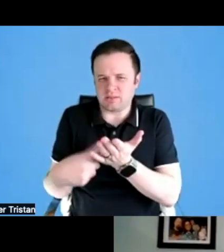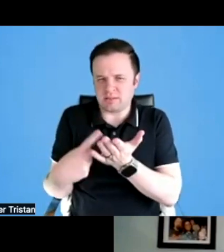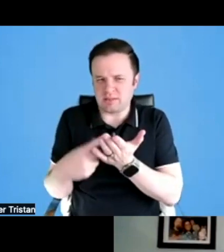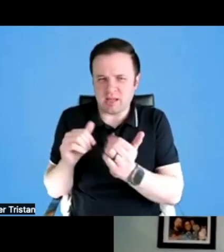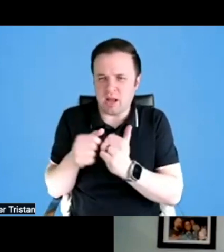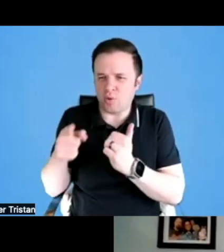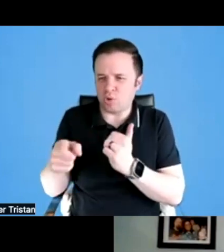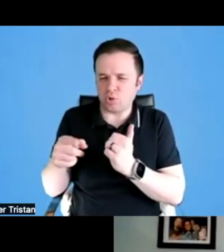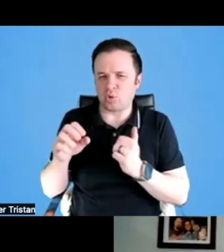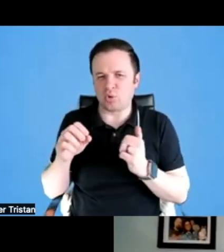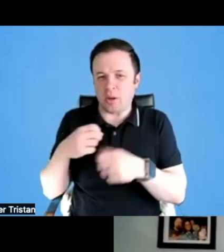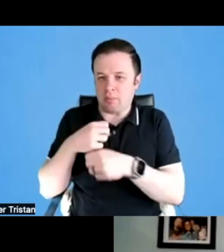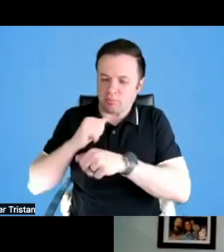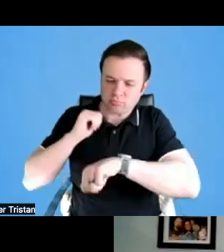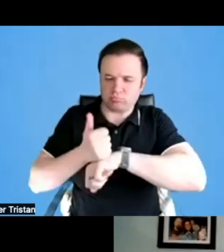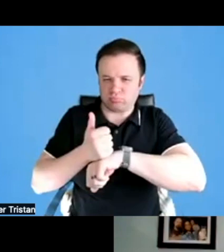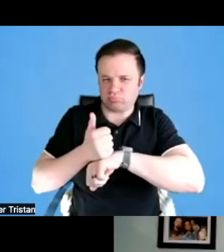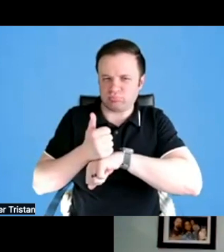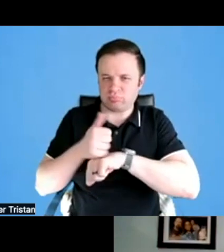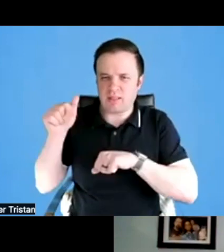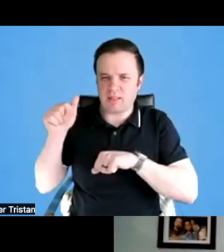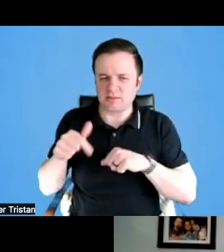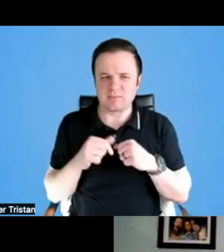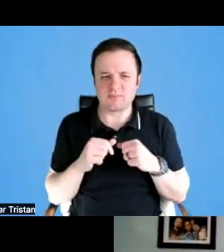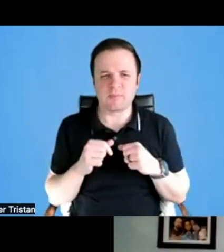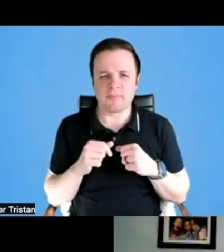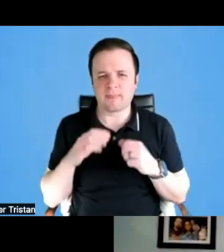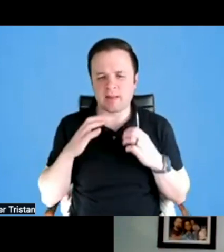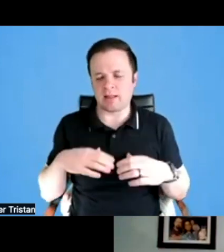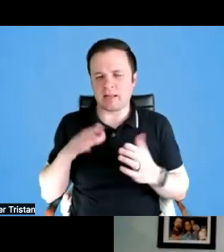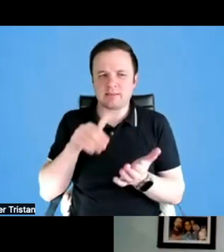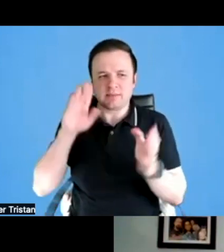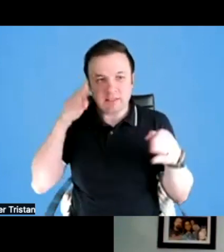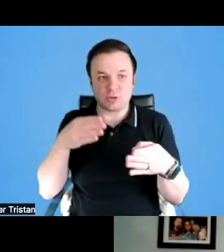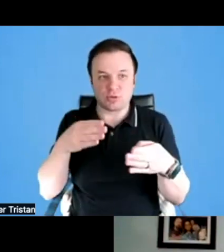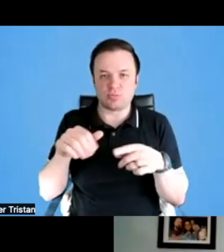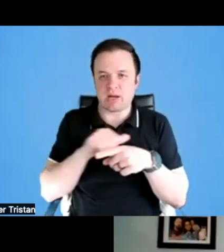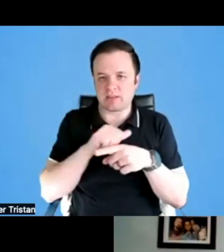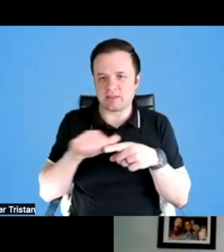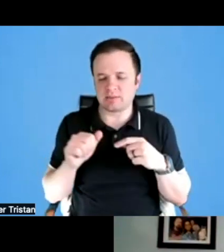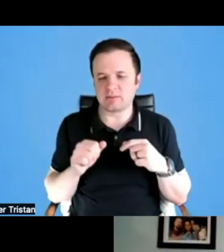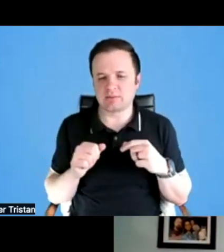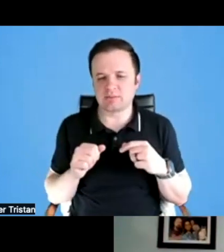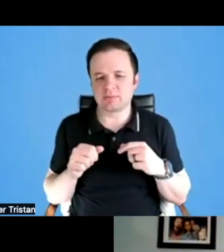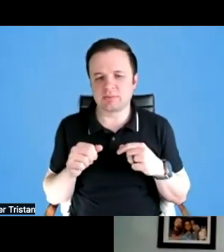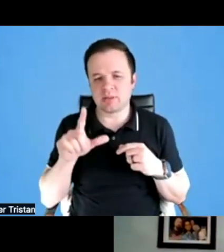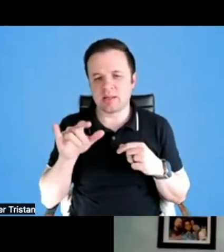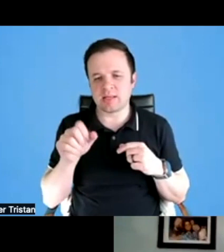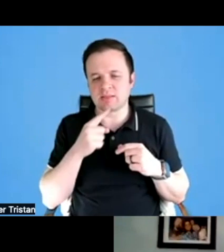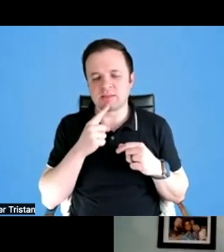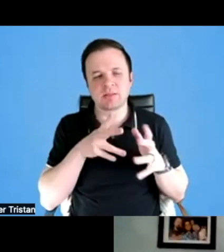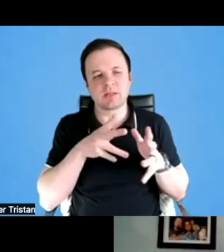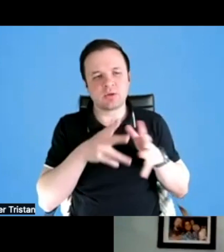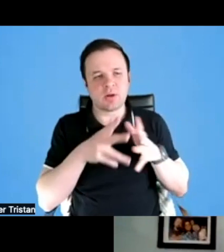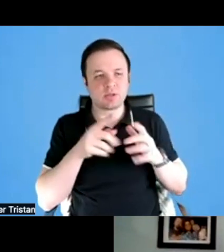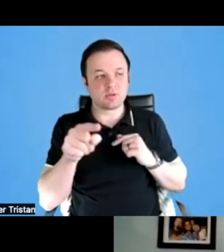operationalizing, trying to institutionalize this client-centered practice? So I will offer that, interactions with clients